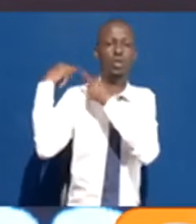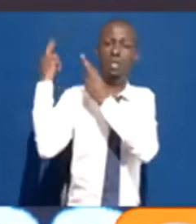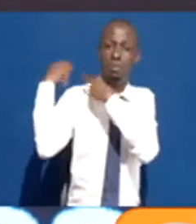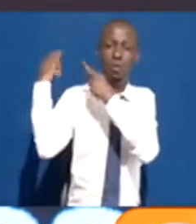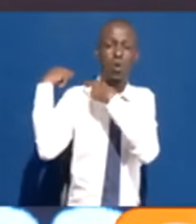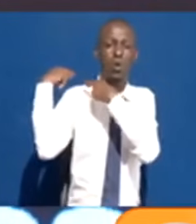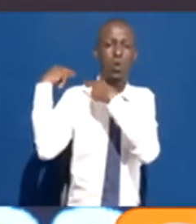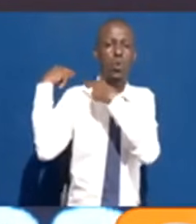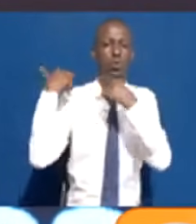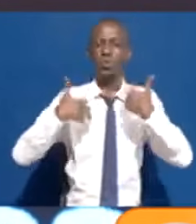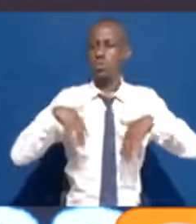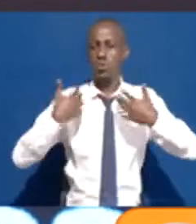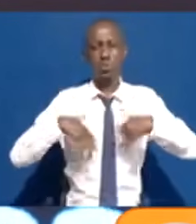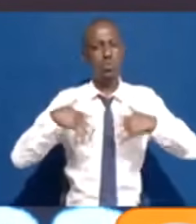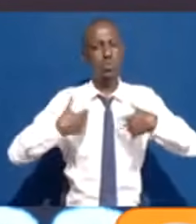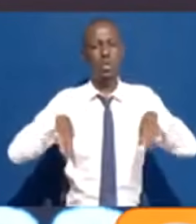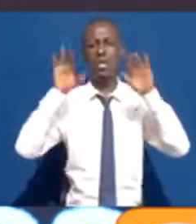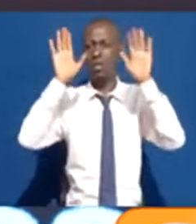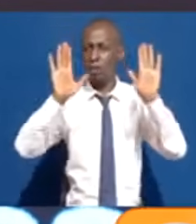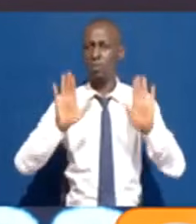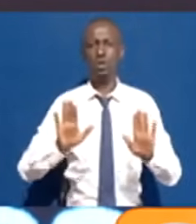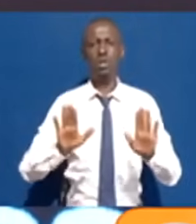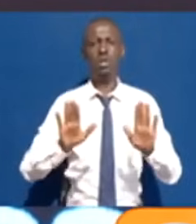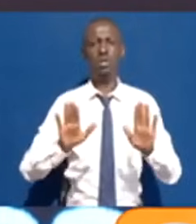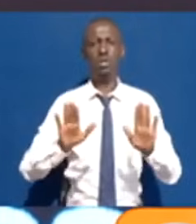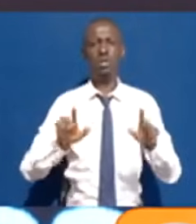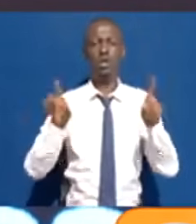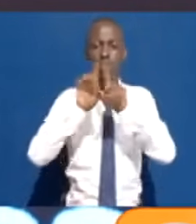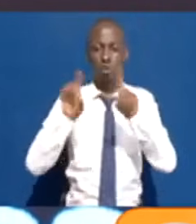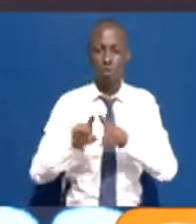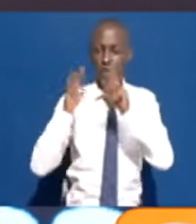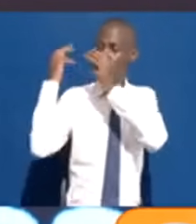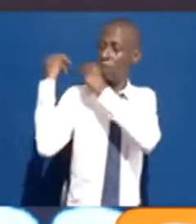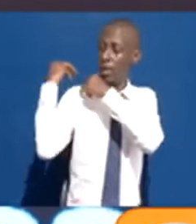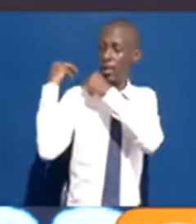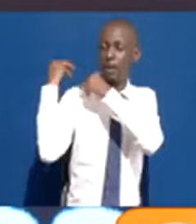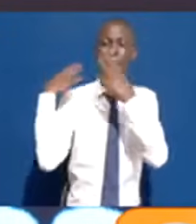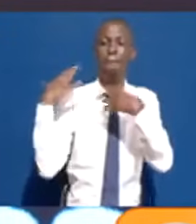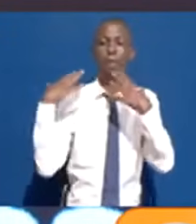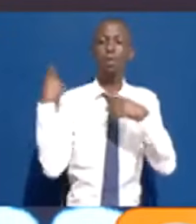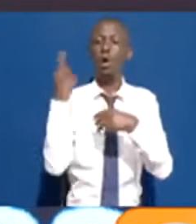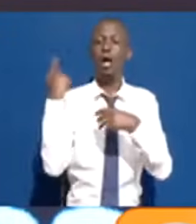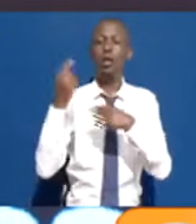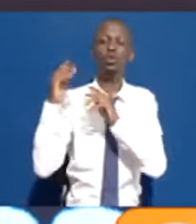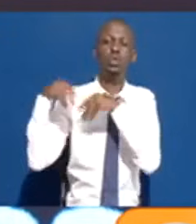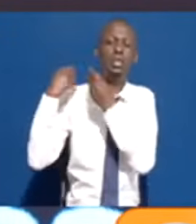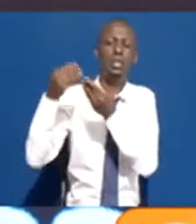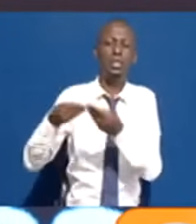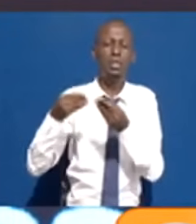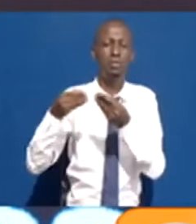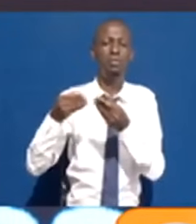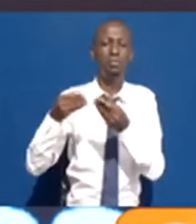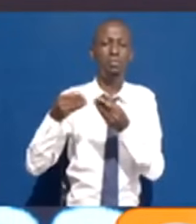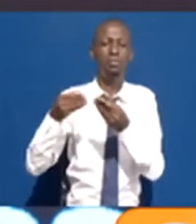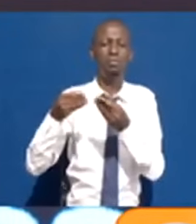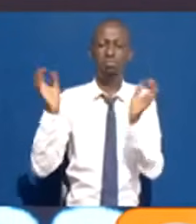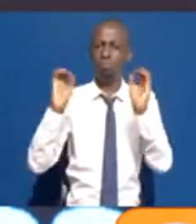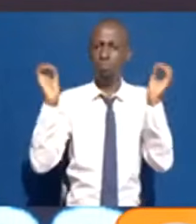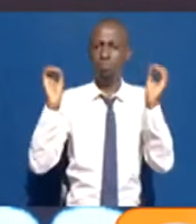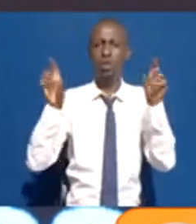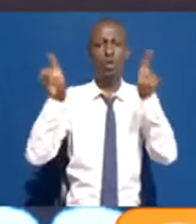mandate. It is a mandate not just given to us by the people of Kenya,